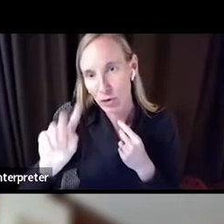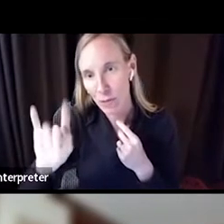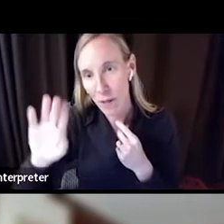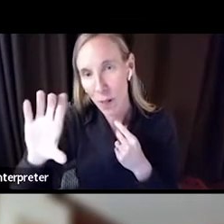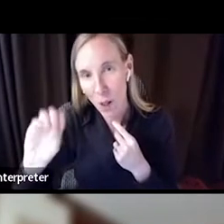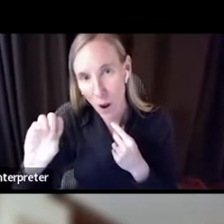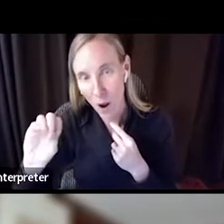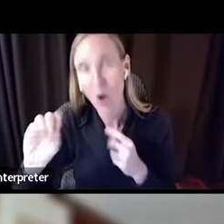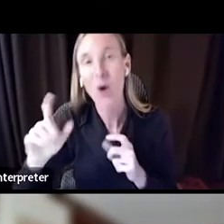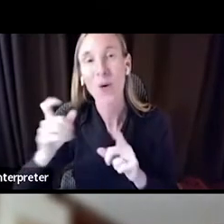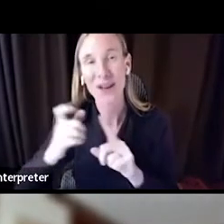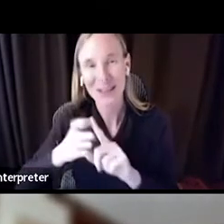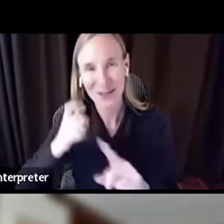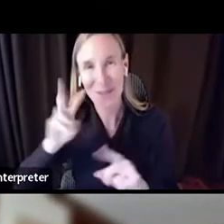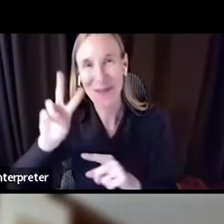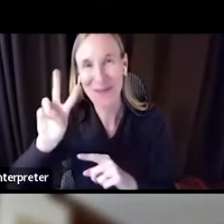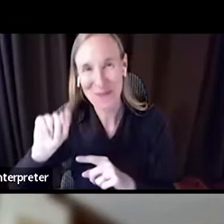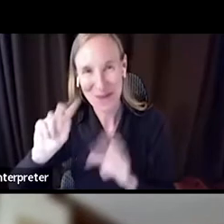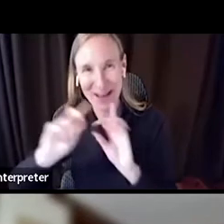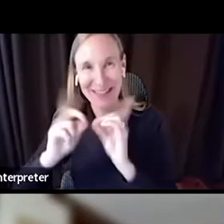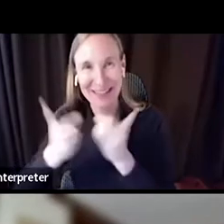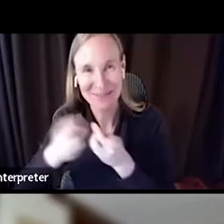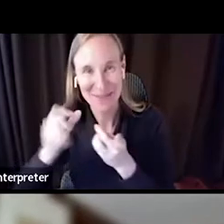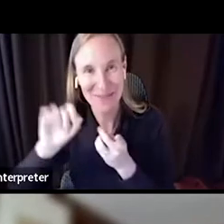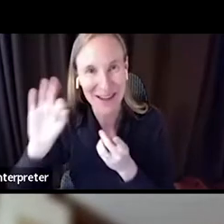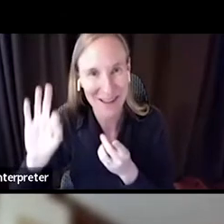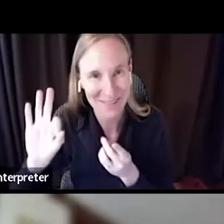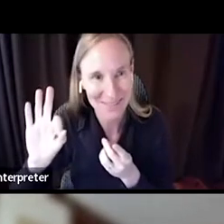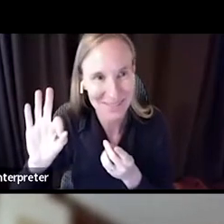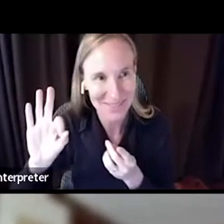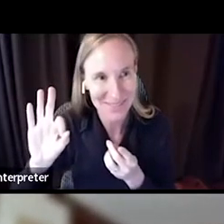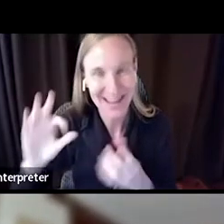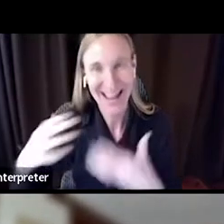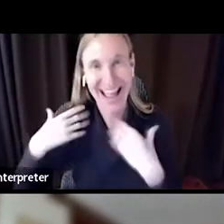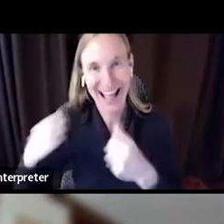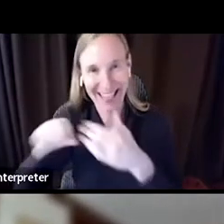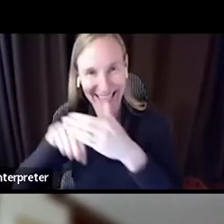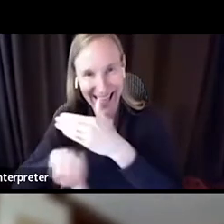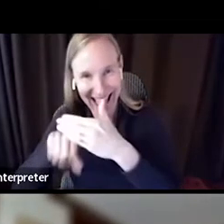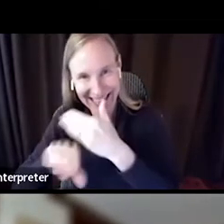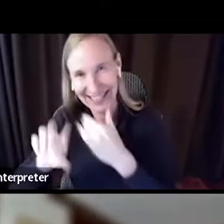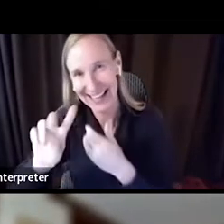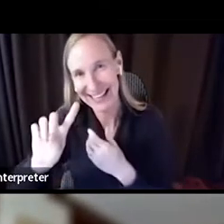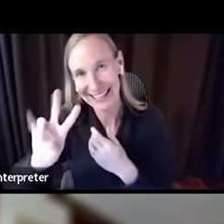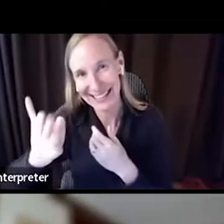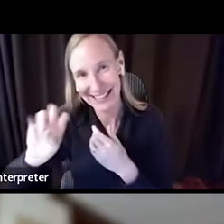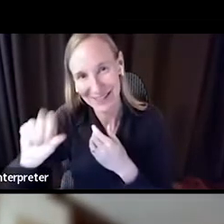Vermont Department of Health Access, DEVA.